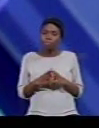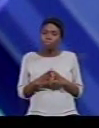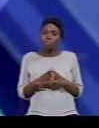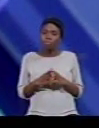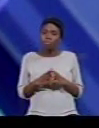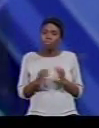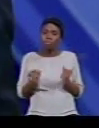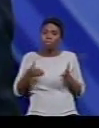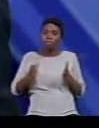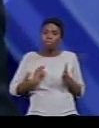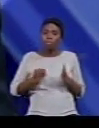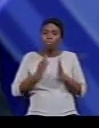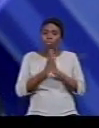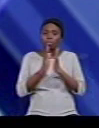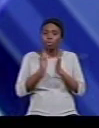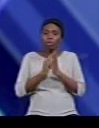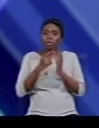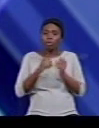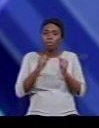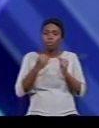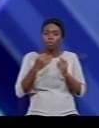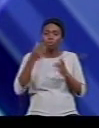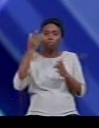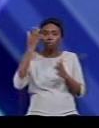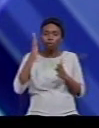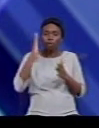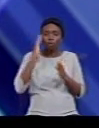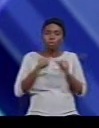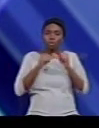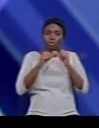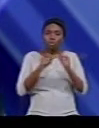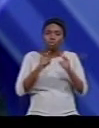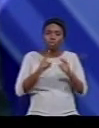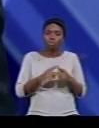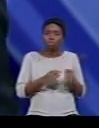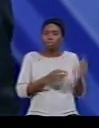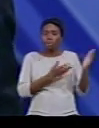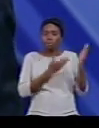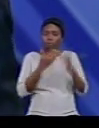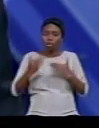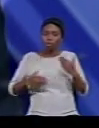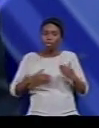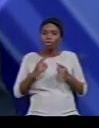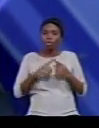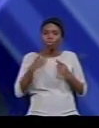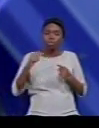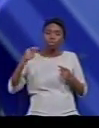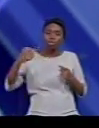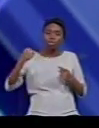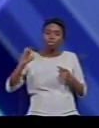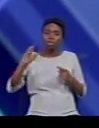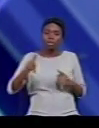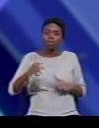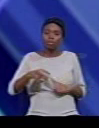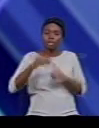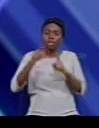So let's pray that the God will continue to bring revival globally through the GCK, especially as we